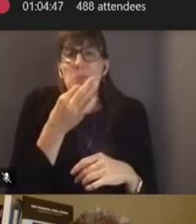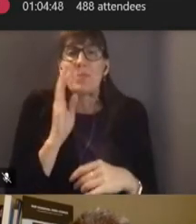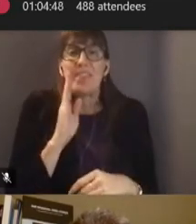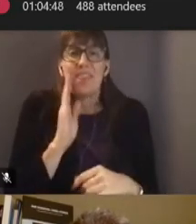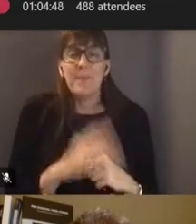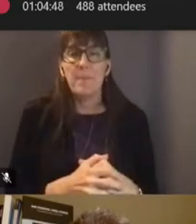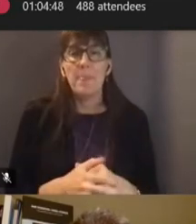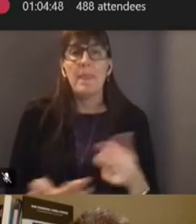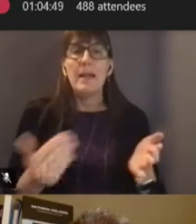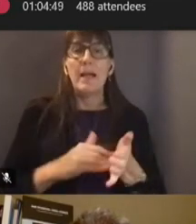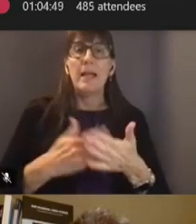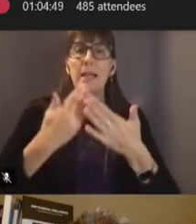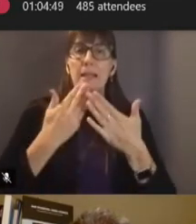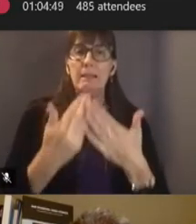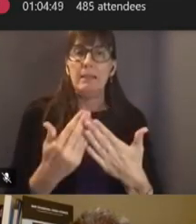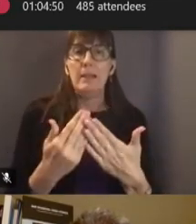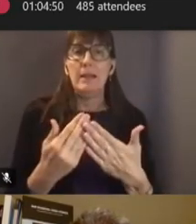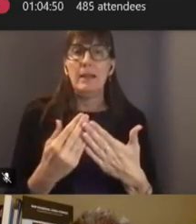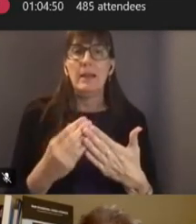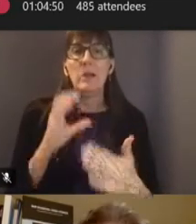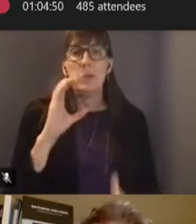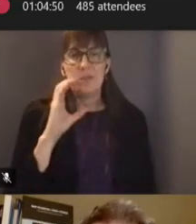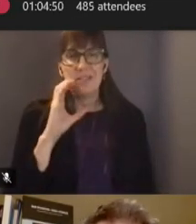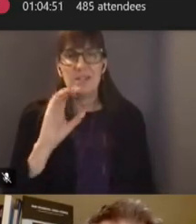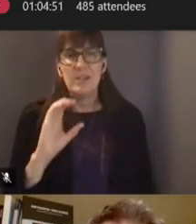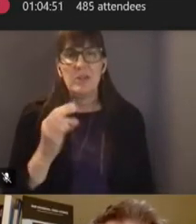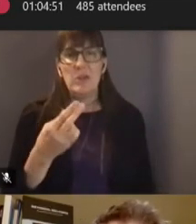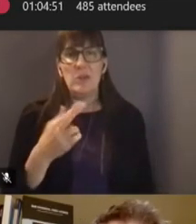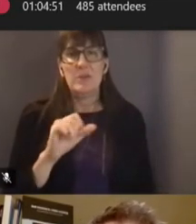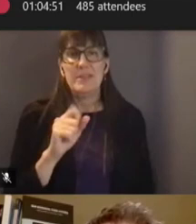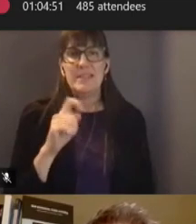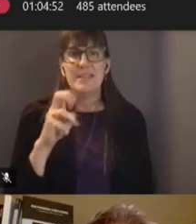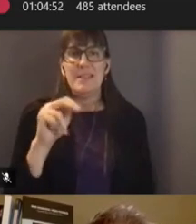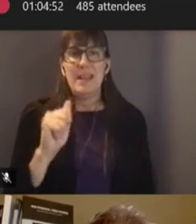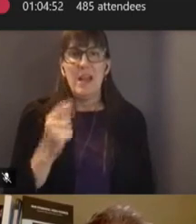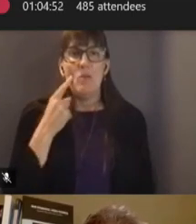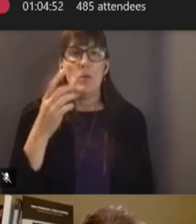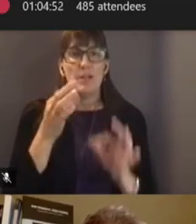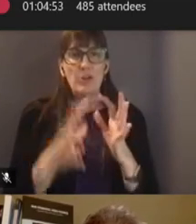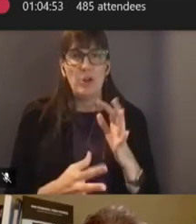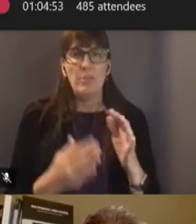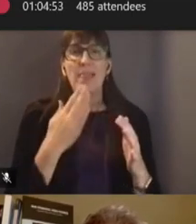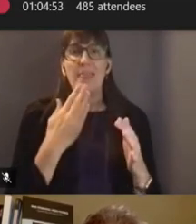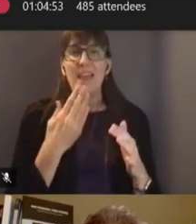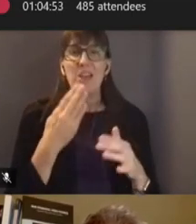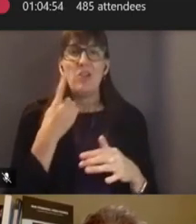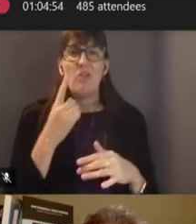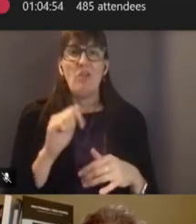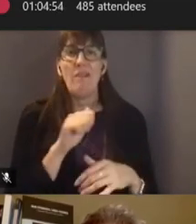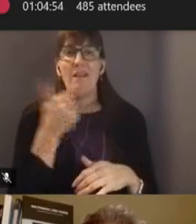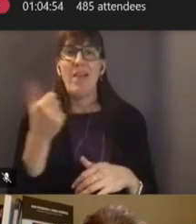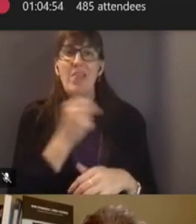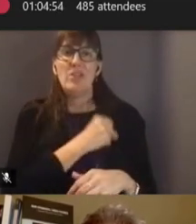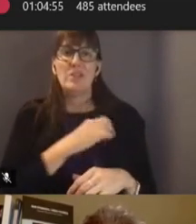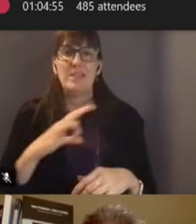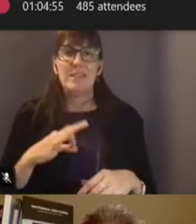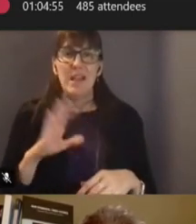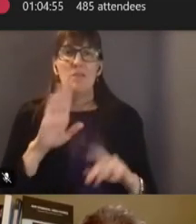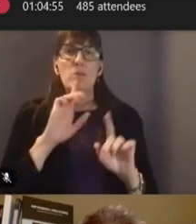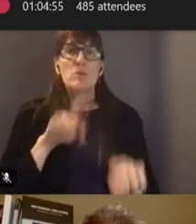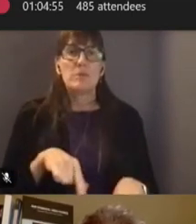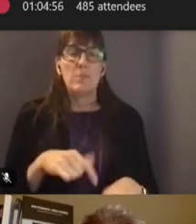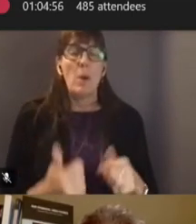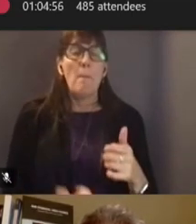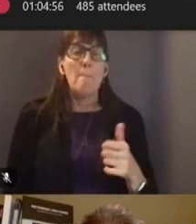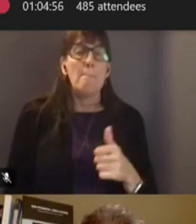Again, thank you to Christina for your interpretation, and thank you to my colleagues for your responses to the question. And most importantly, thank you to